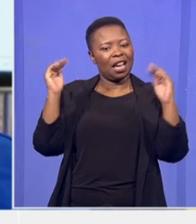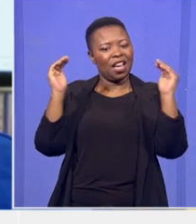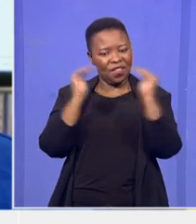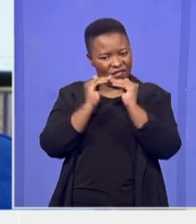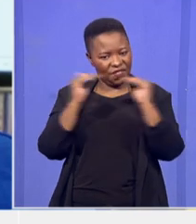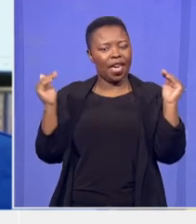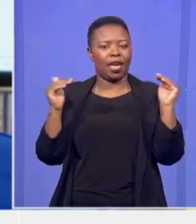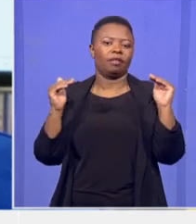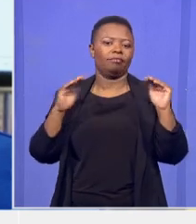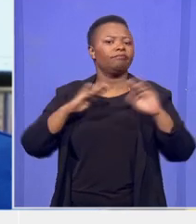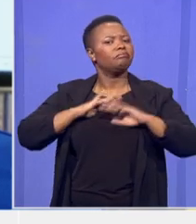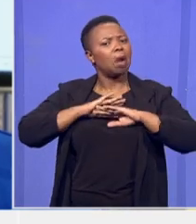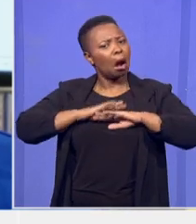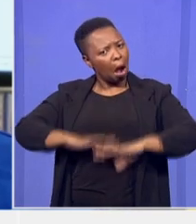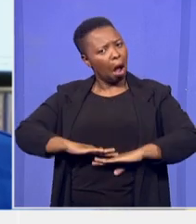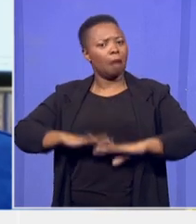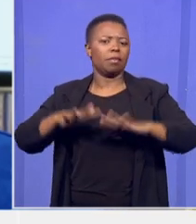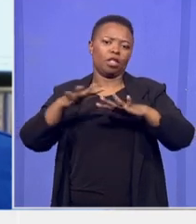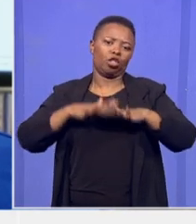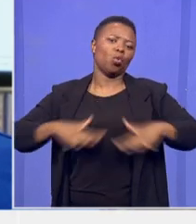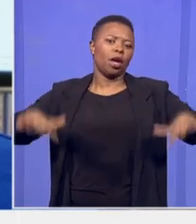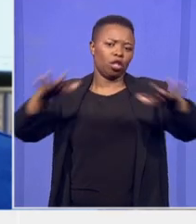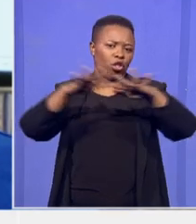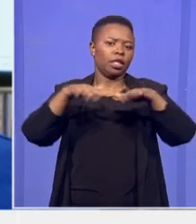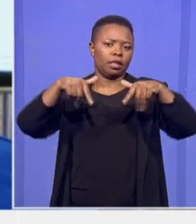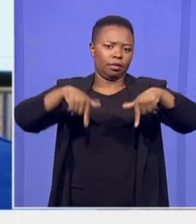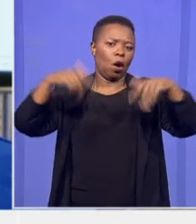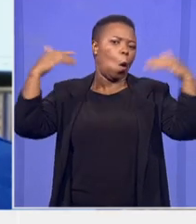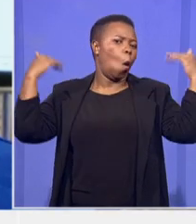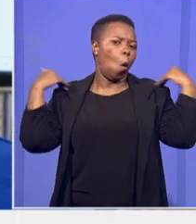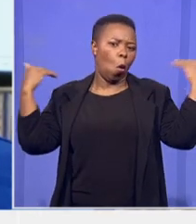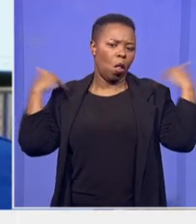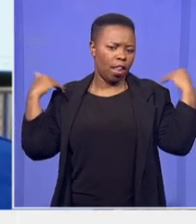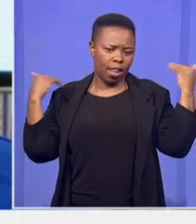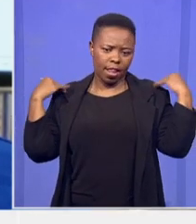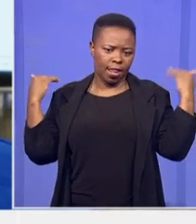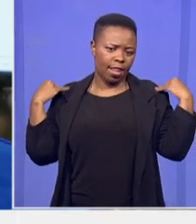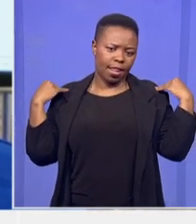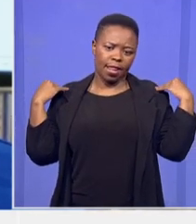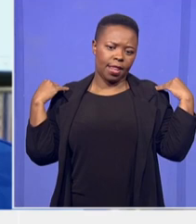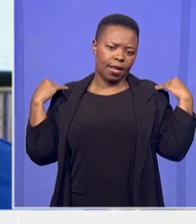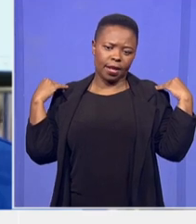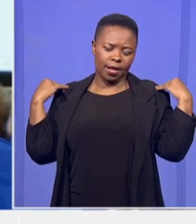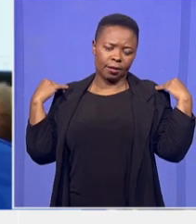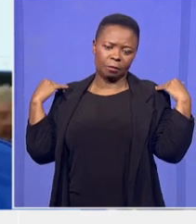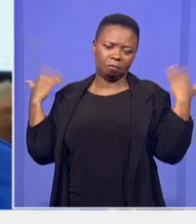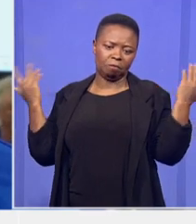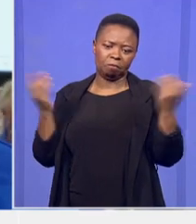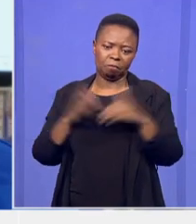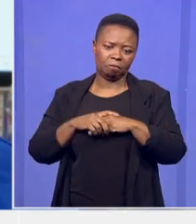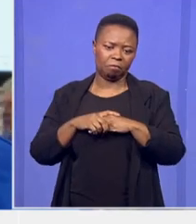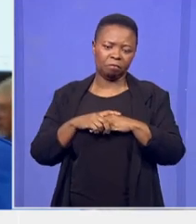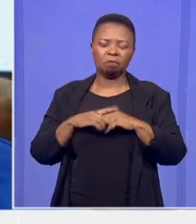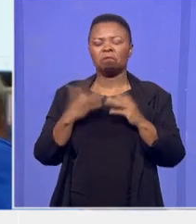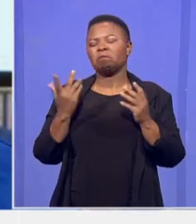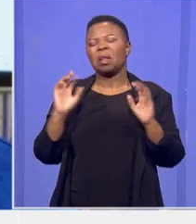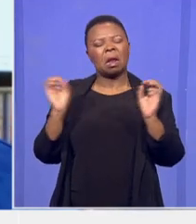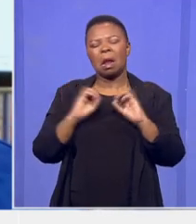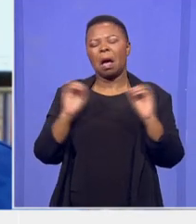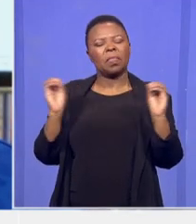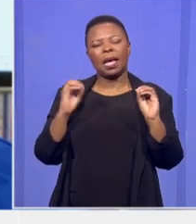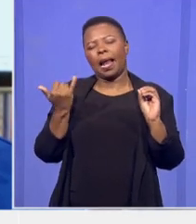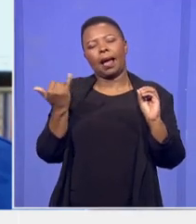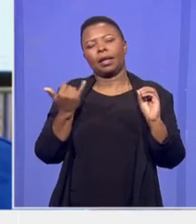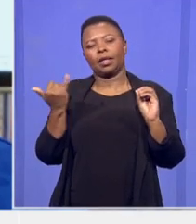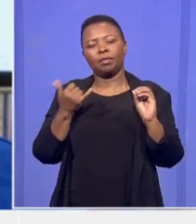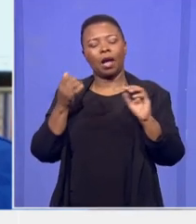calm situation at the hall. There was no let's say,